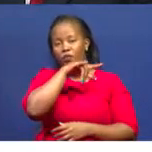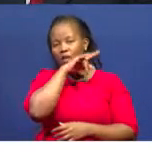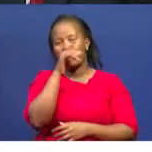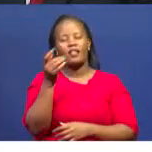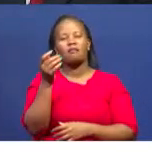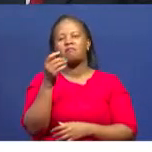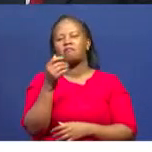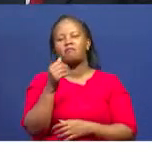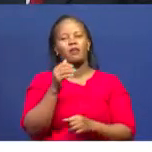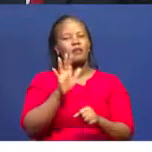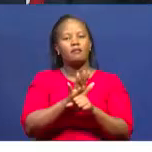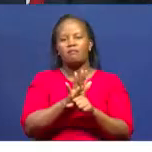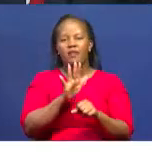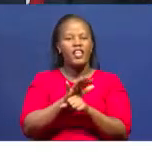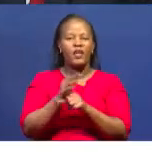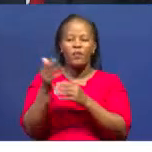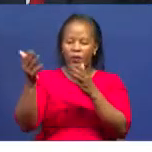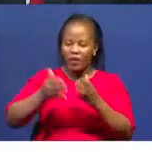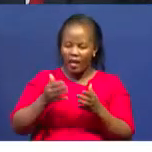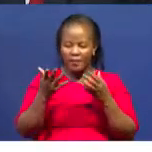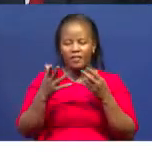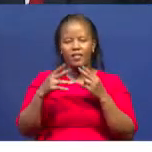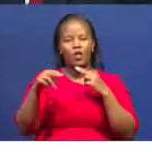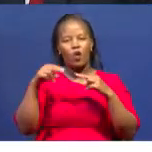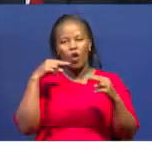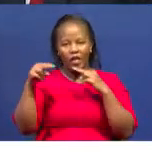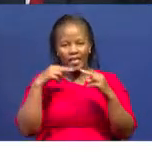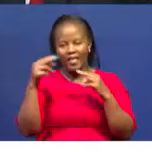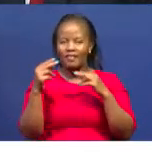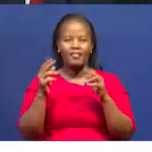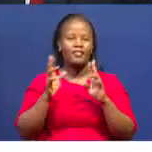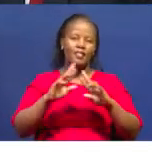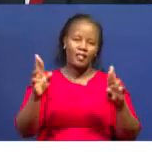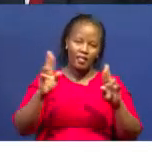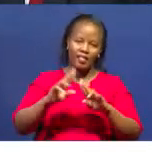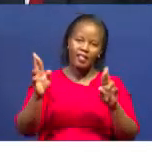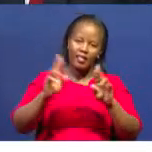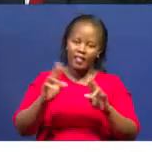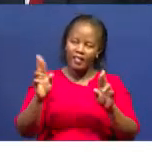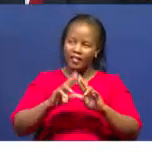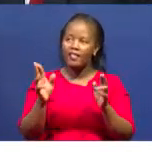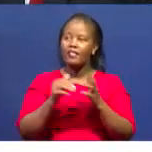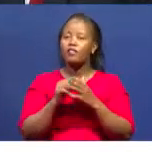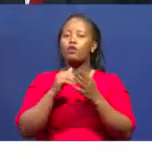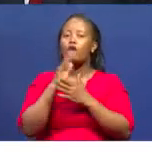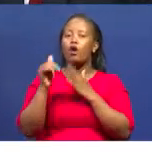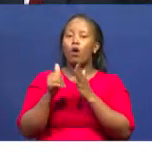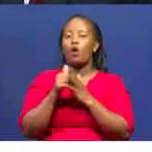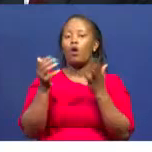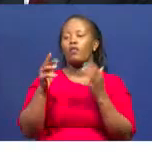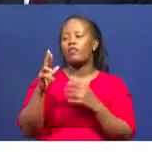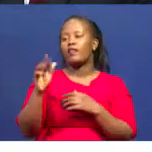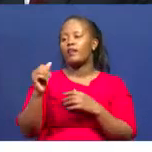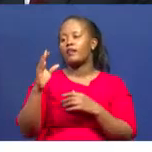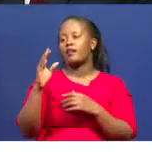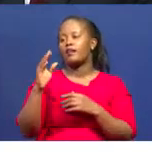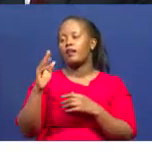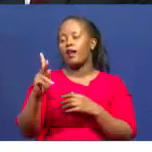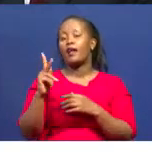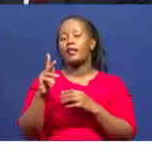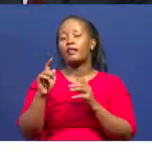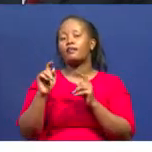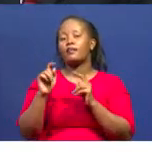hospitality. We do have the hotels are ready. All the RAC teams were sleeping around, and